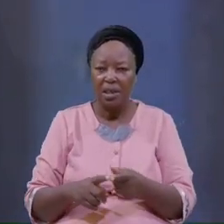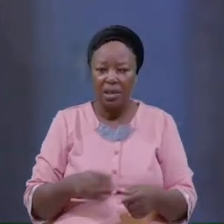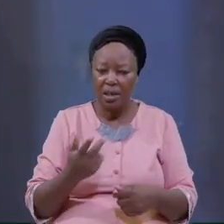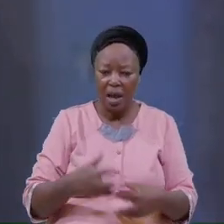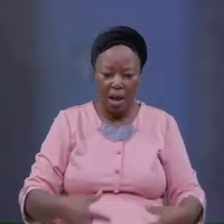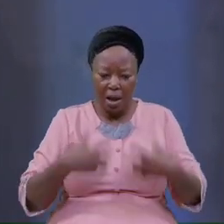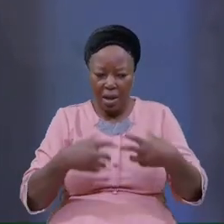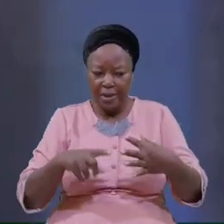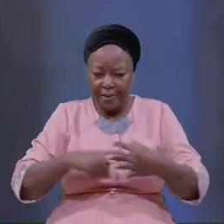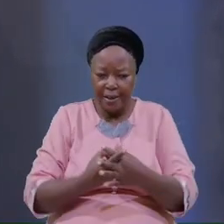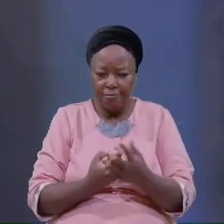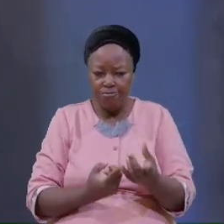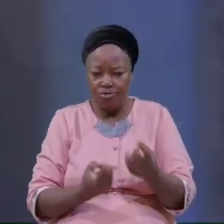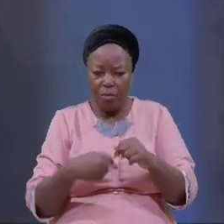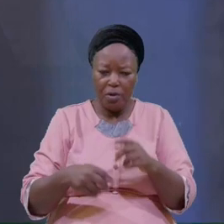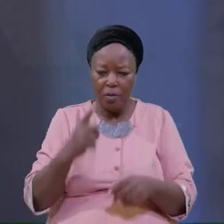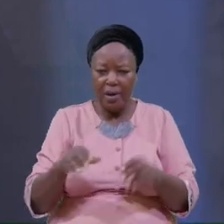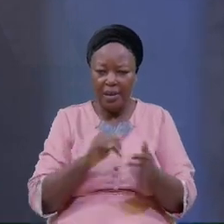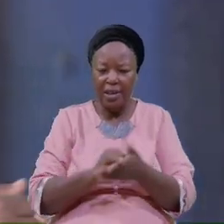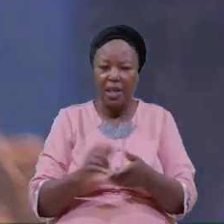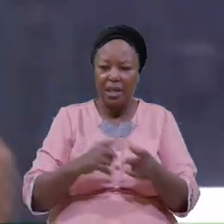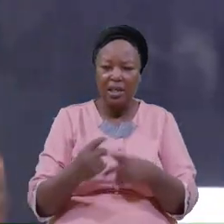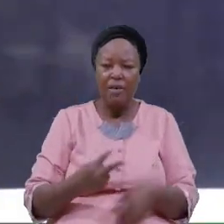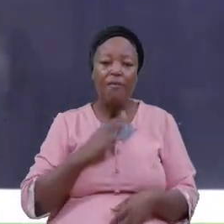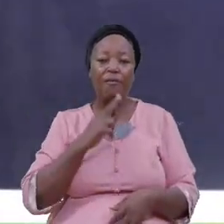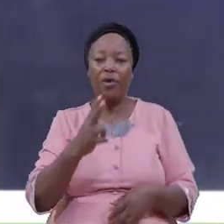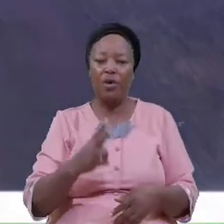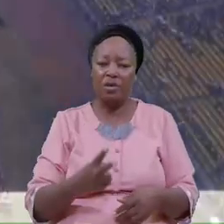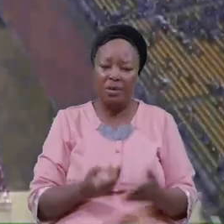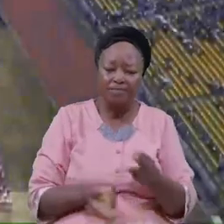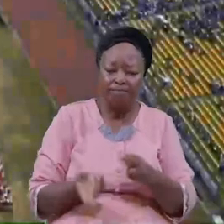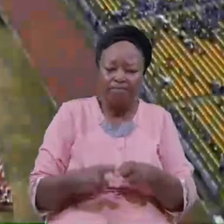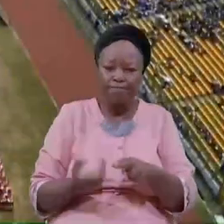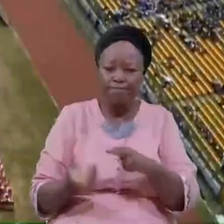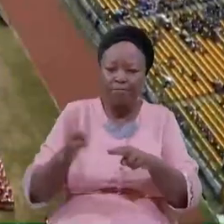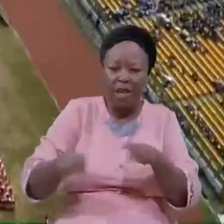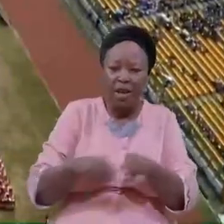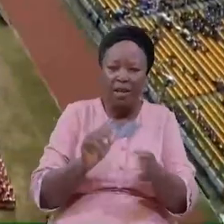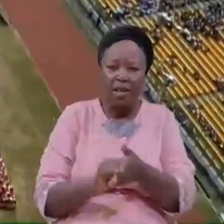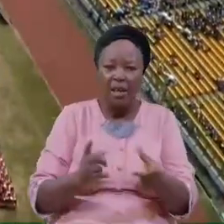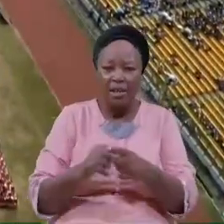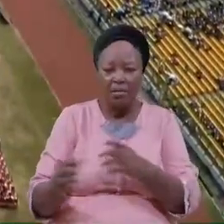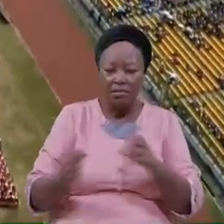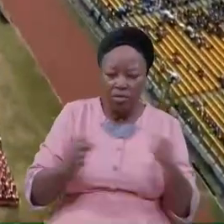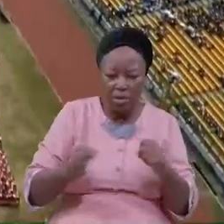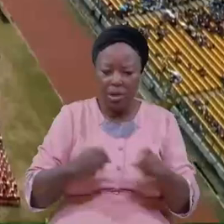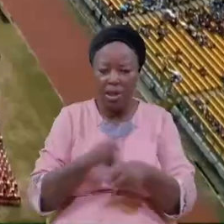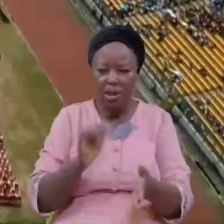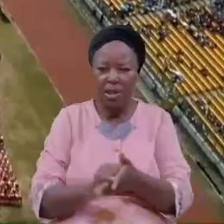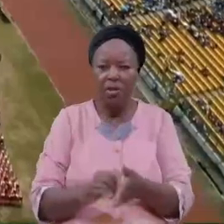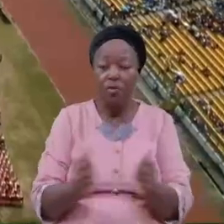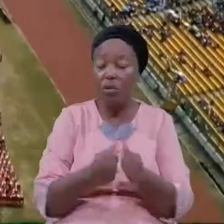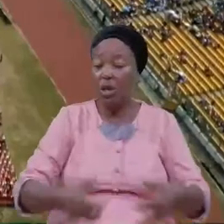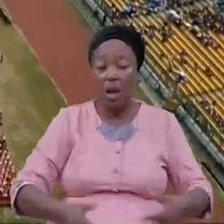température montait. Voice rising Les voix up. Montaient. Shaking, shivering with anger rising